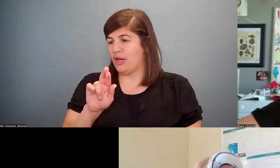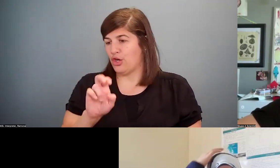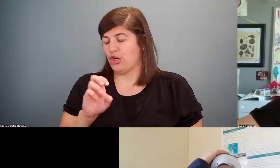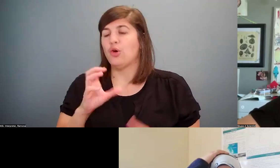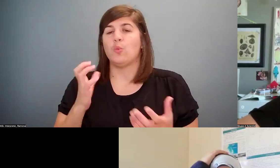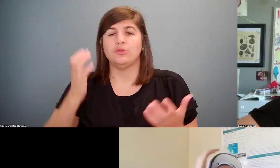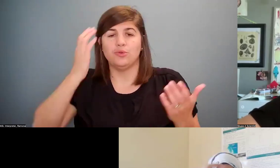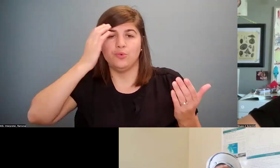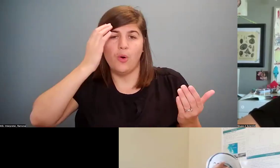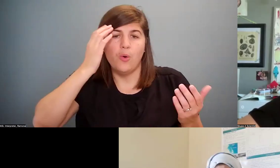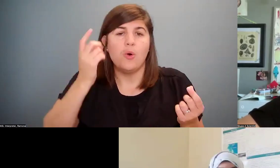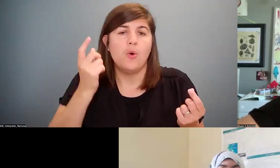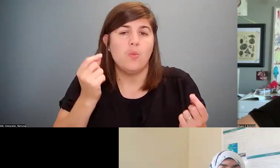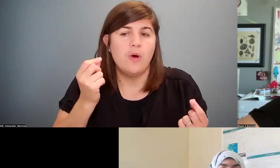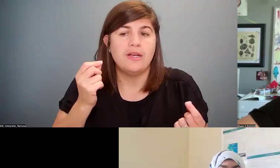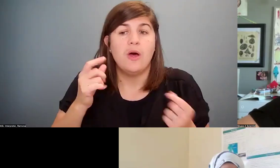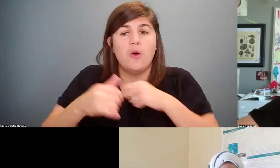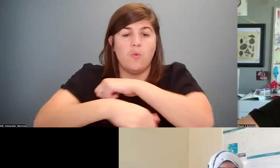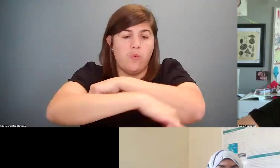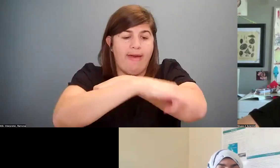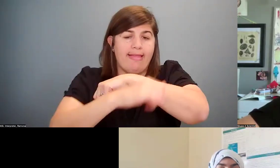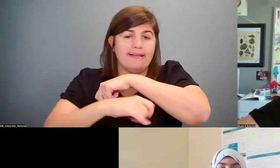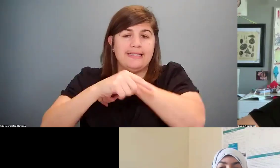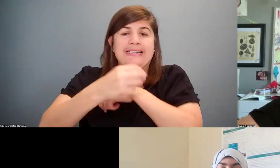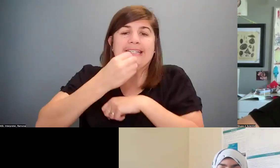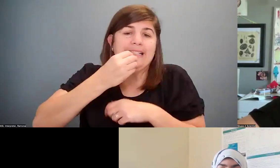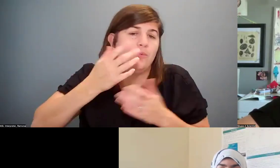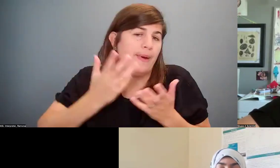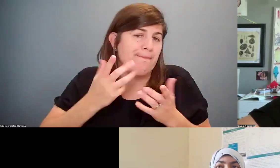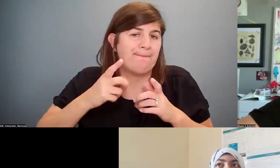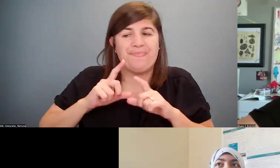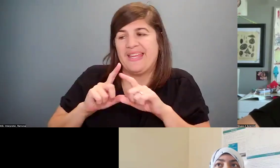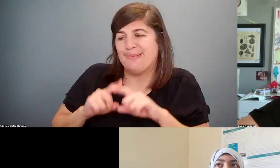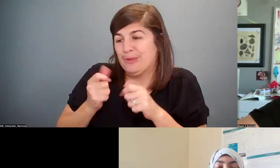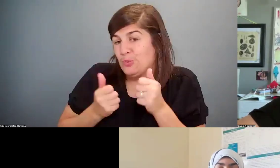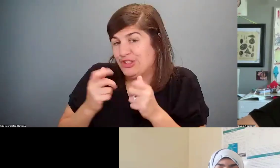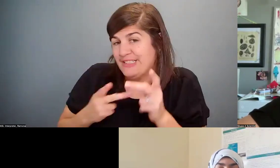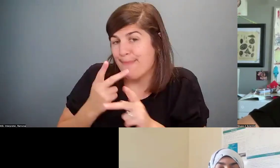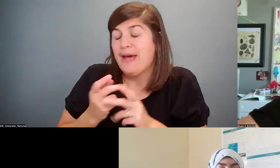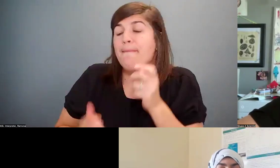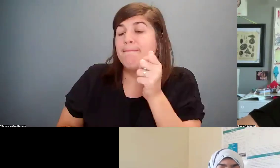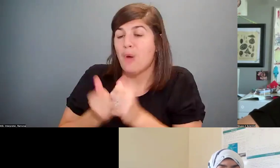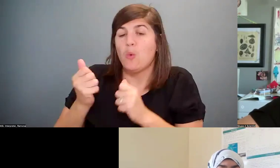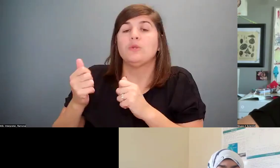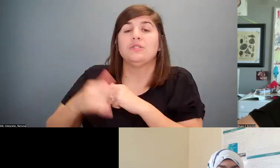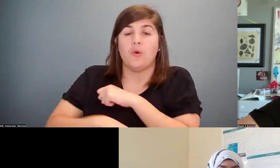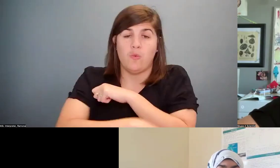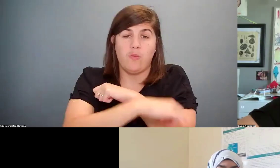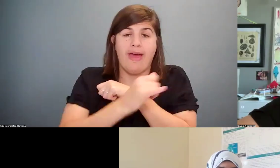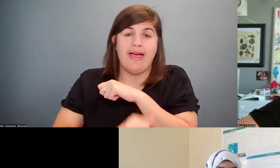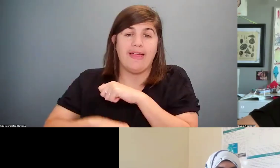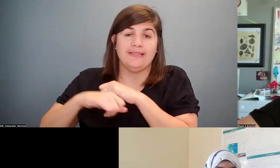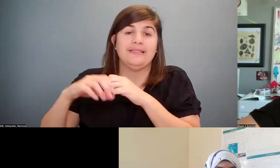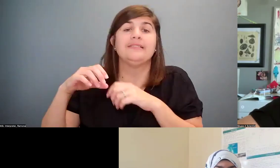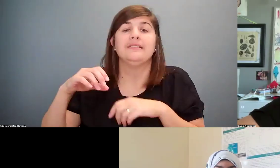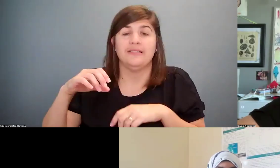to know, what do whales eat? Great question. That depends on the type of whale. For most of the whales that we have in Stellwagen Bank, it's